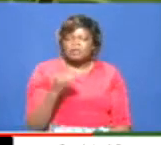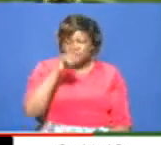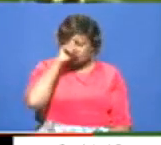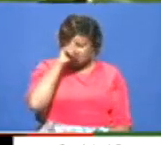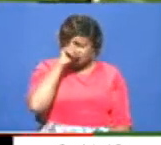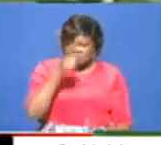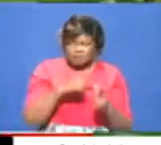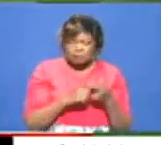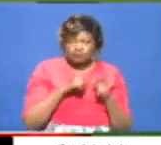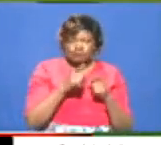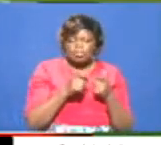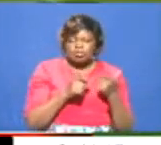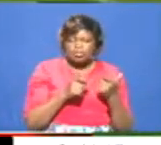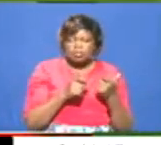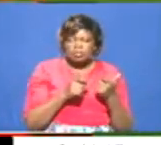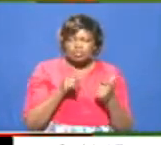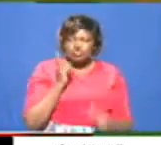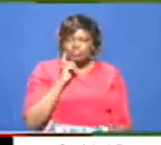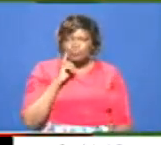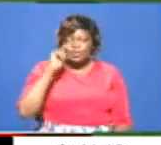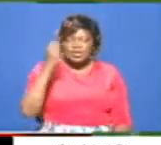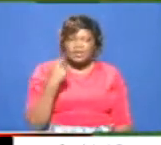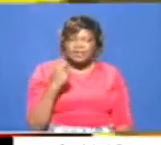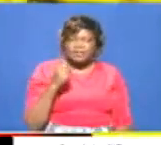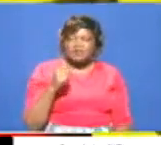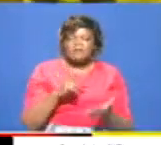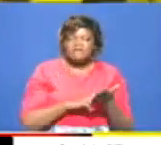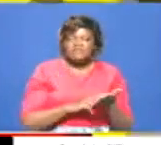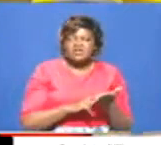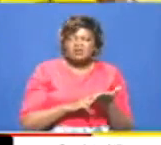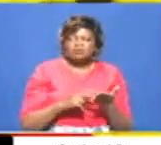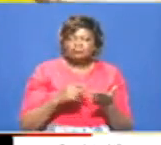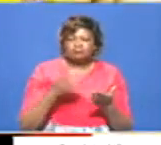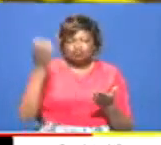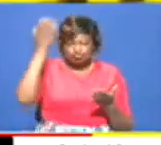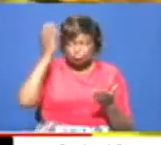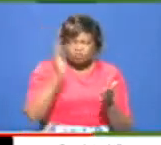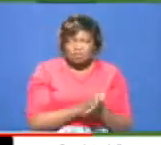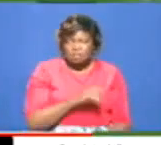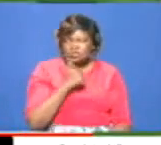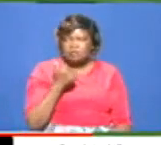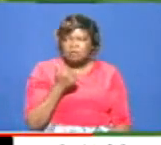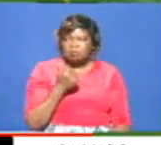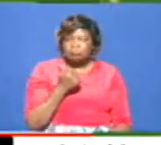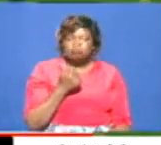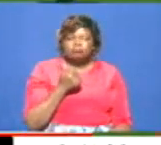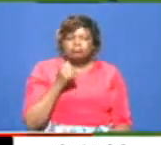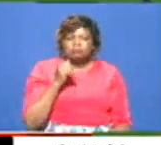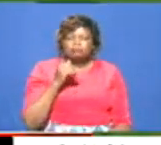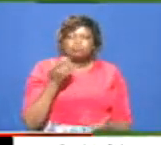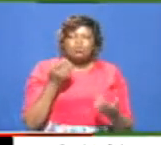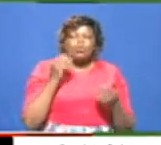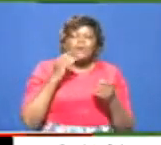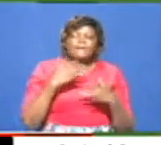they took charge of the game. Tomorrow, Kenyan's Vihiga Queens takes on South Africa's Mamelodi Sundowns with the game beam live right